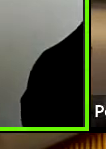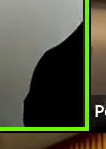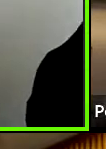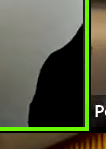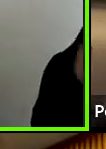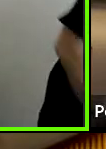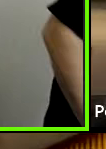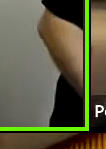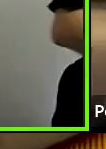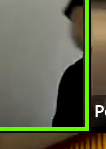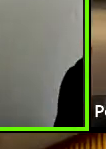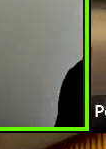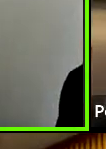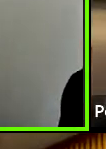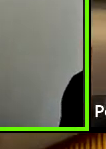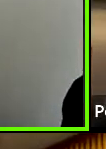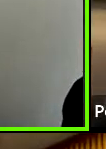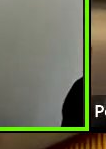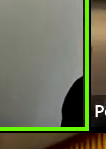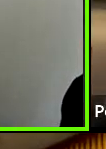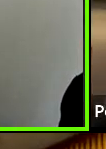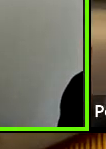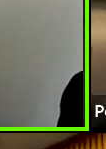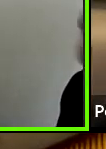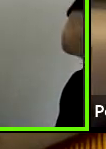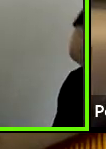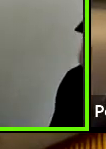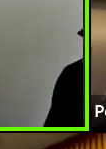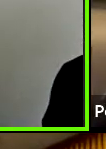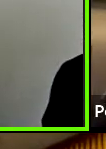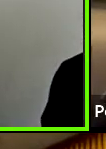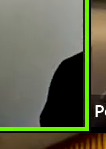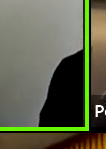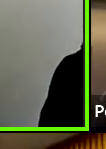No, ASB. Oh, okay. Thank you.